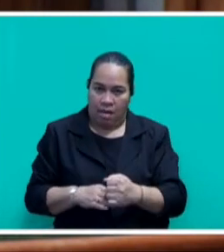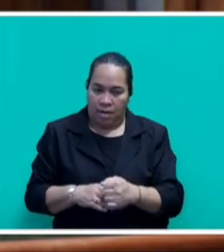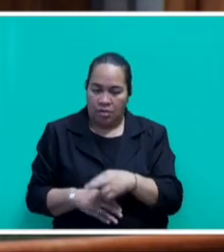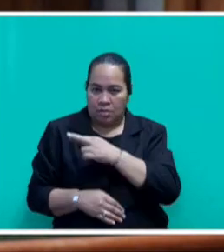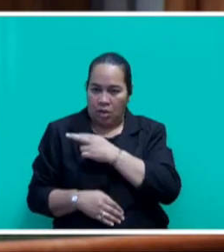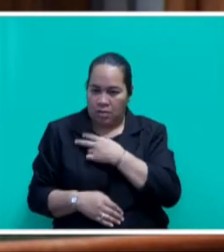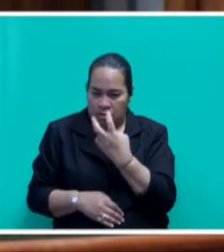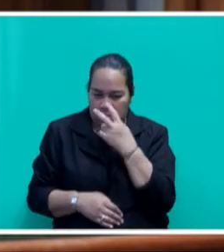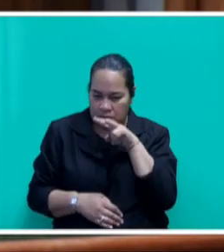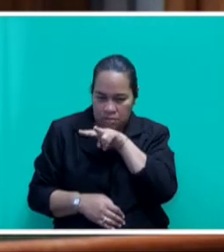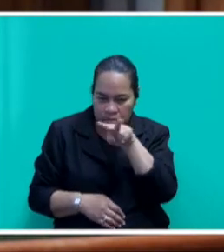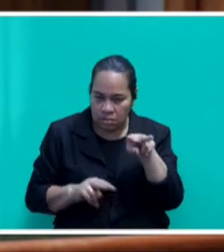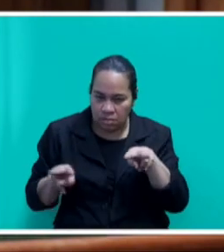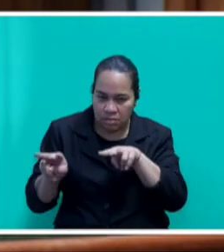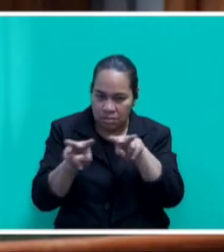Mr. Speaker, sir,